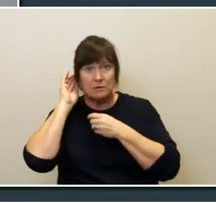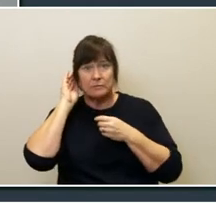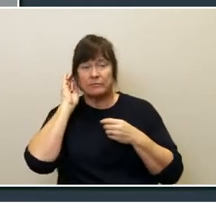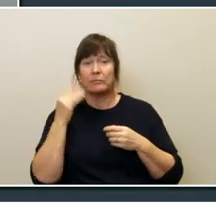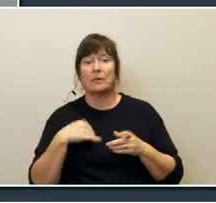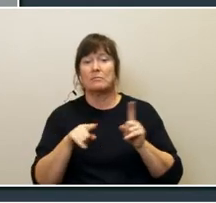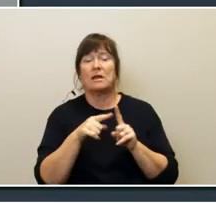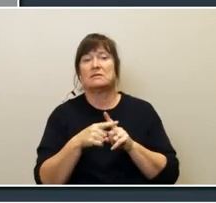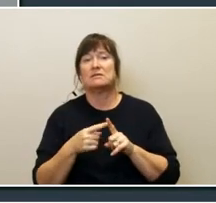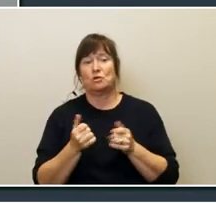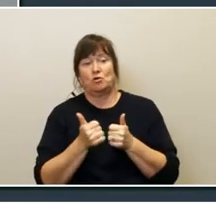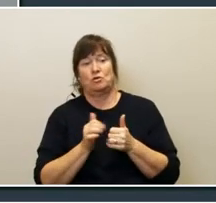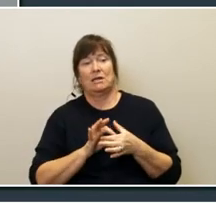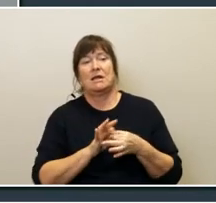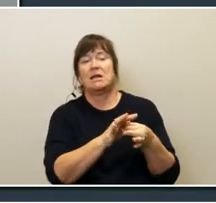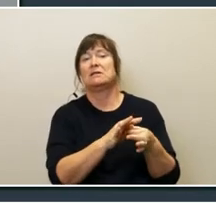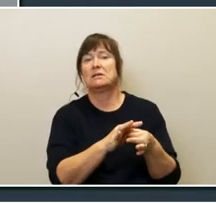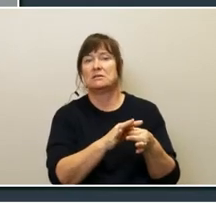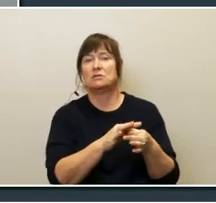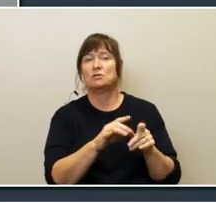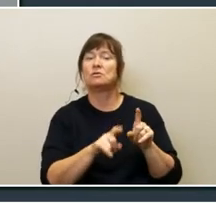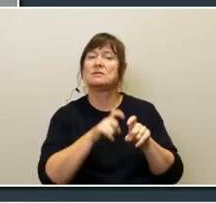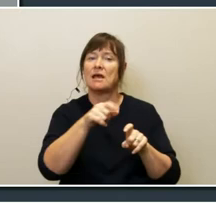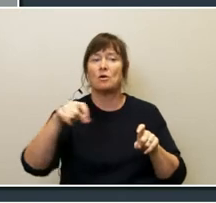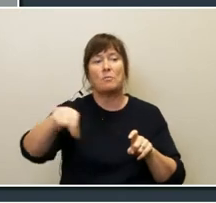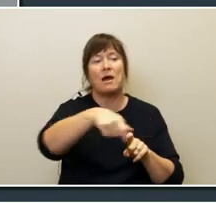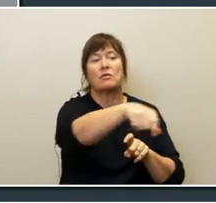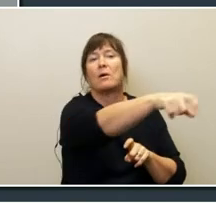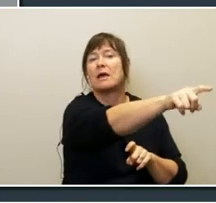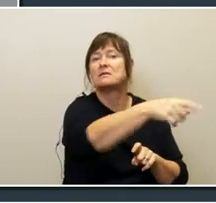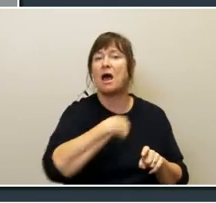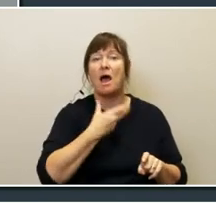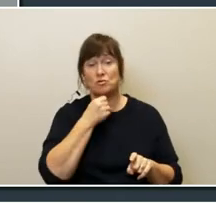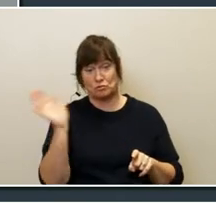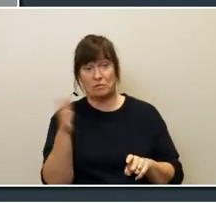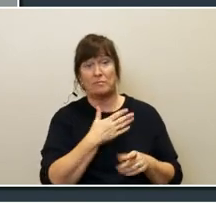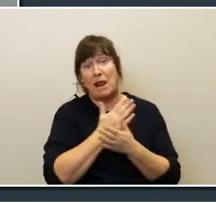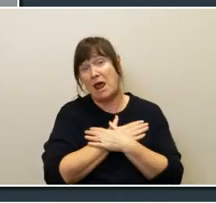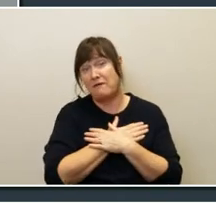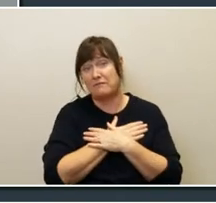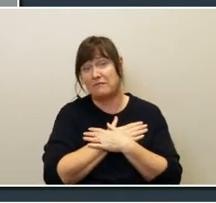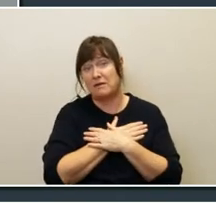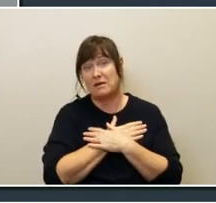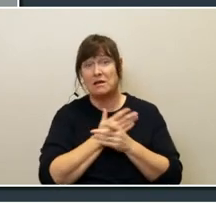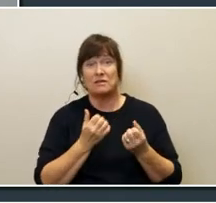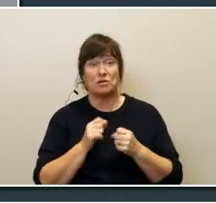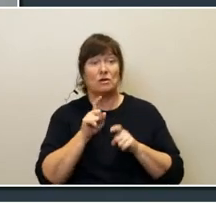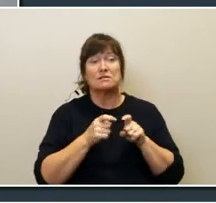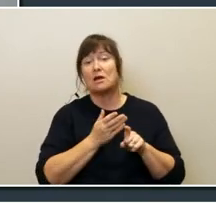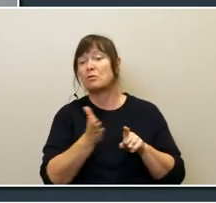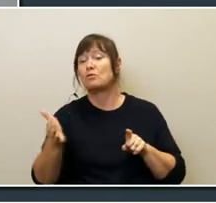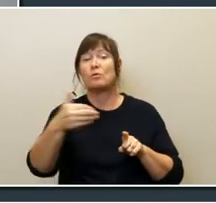awesome thing to watch them grow over the past few years, and I, as a cyclist, I've used them all, and I love that we can get around Napier